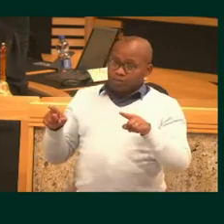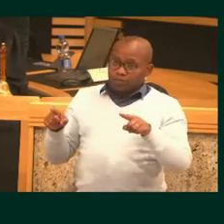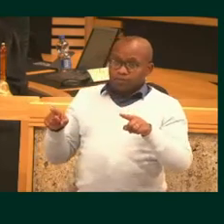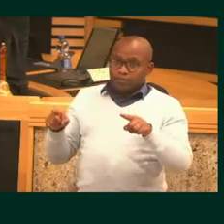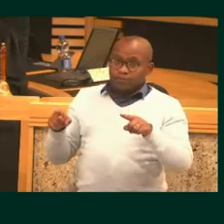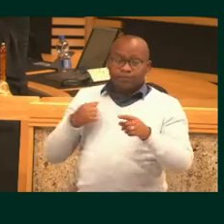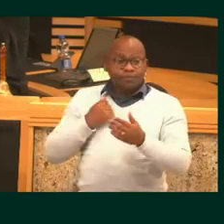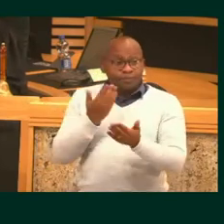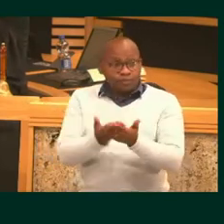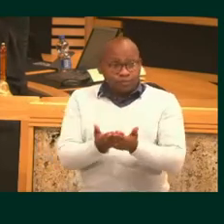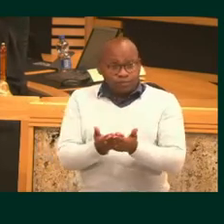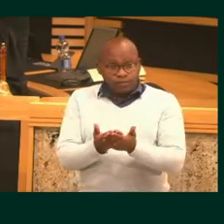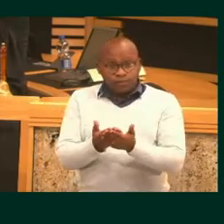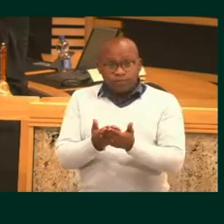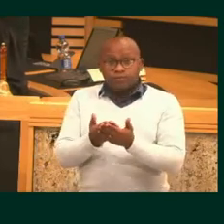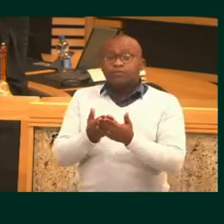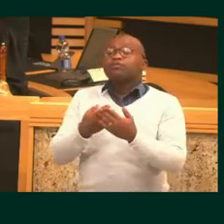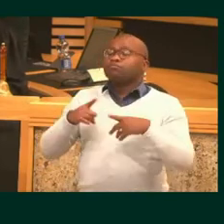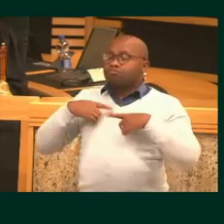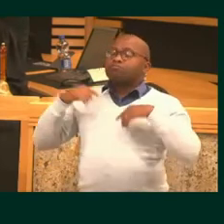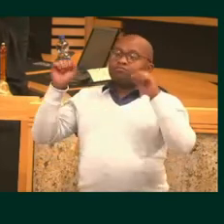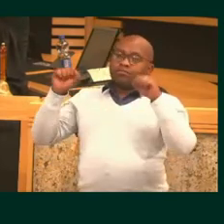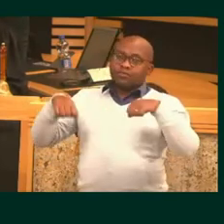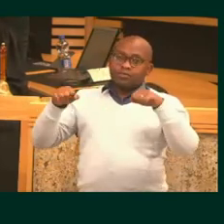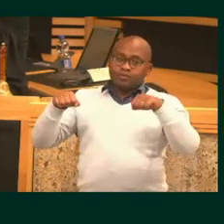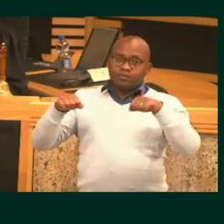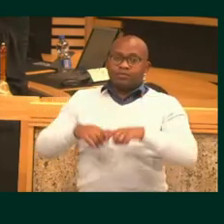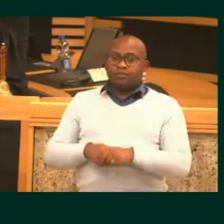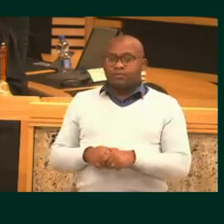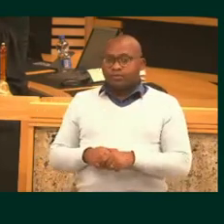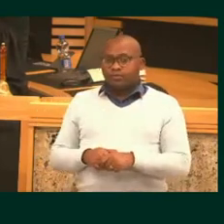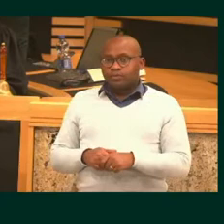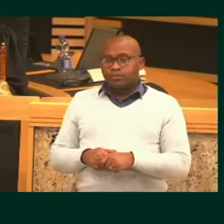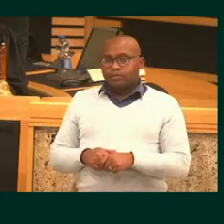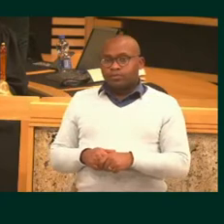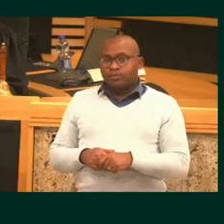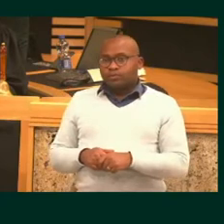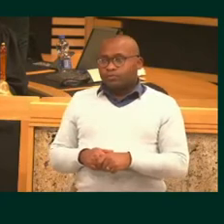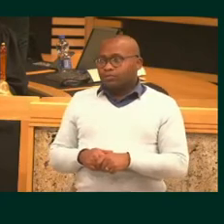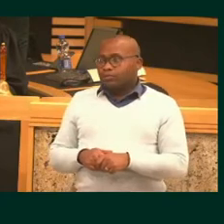motion all members thank you very much